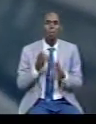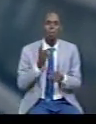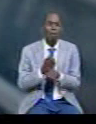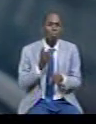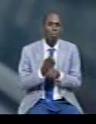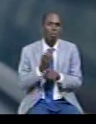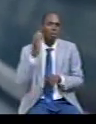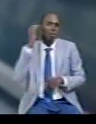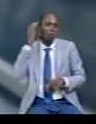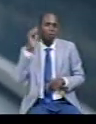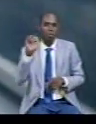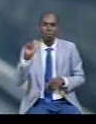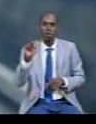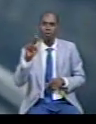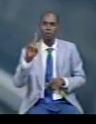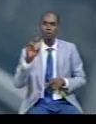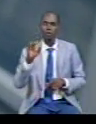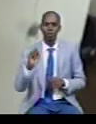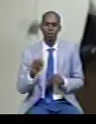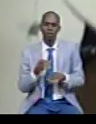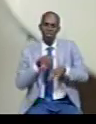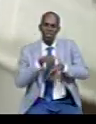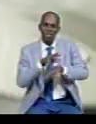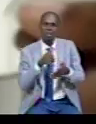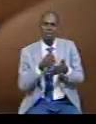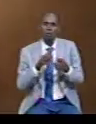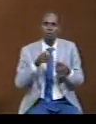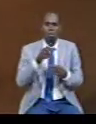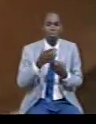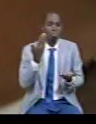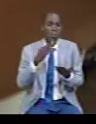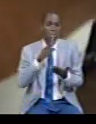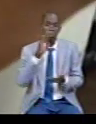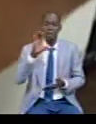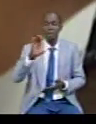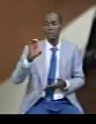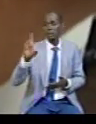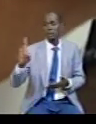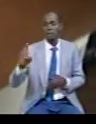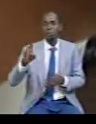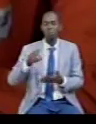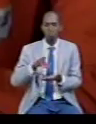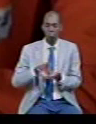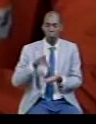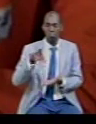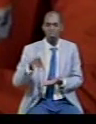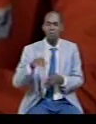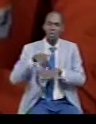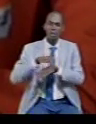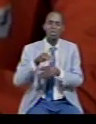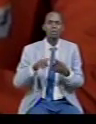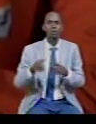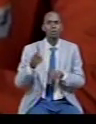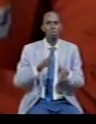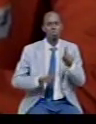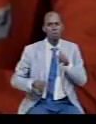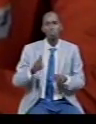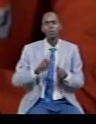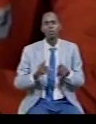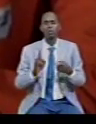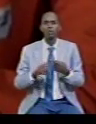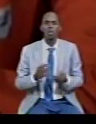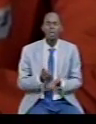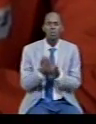audio tapes. You are sending it to them, or it may be CD that you are sending to them. Get them rooted in the scriptures. Get